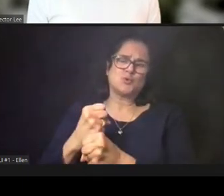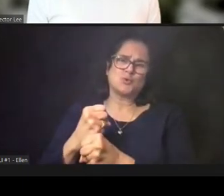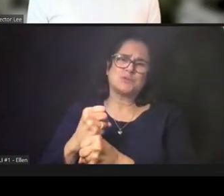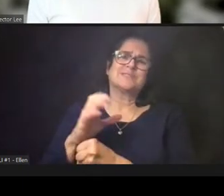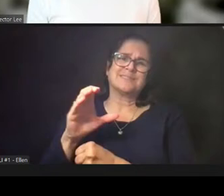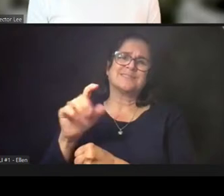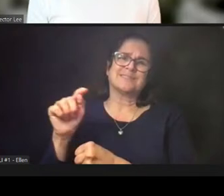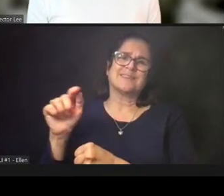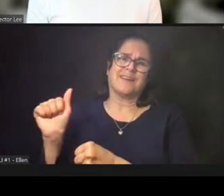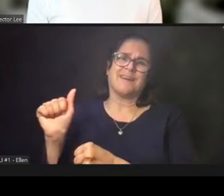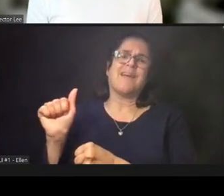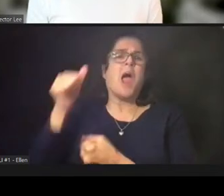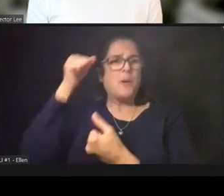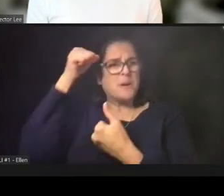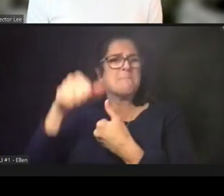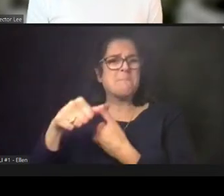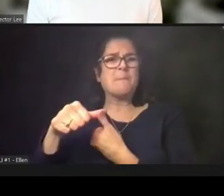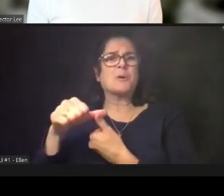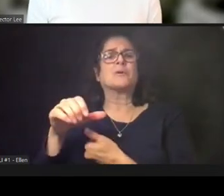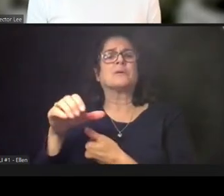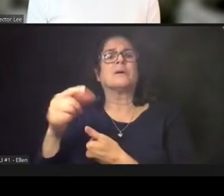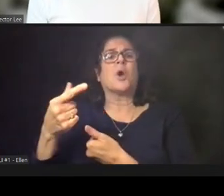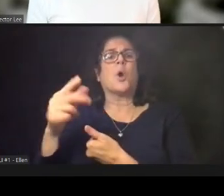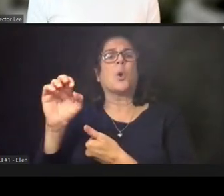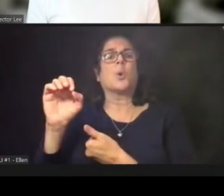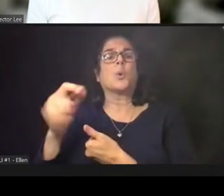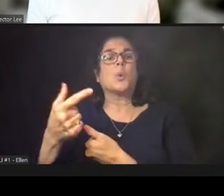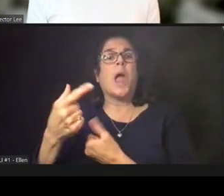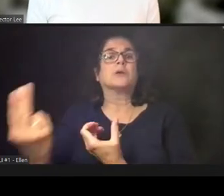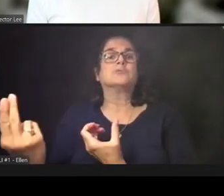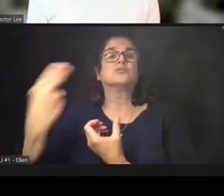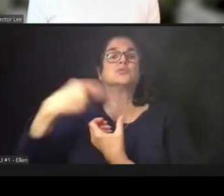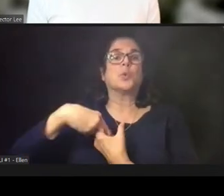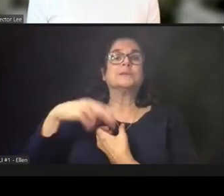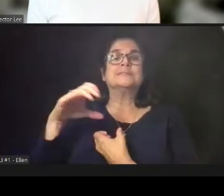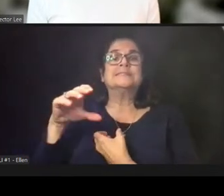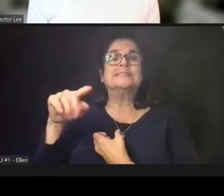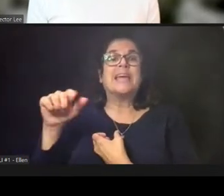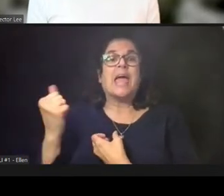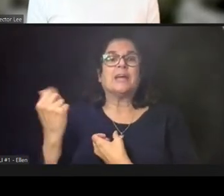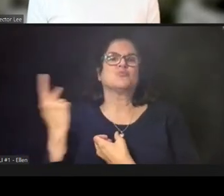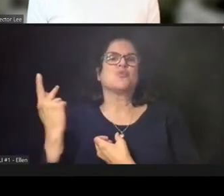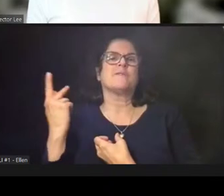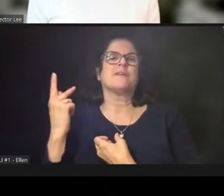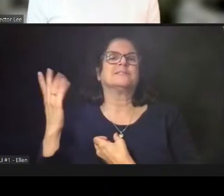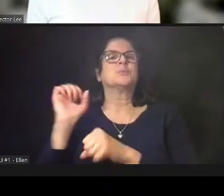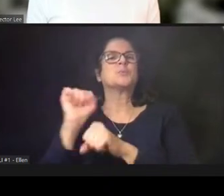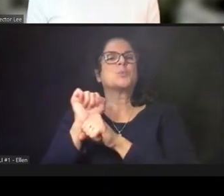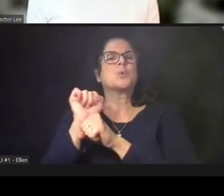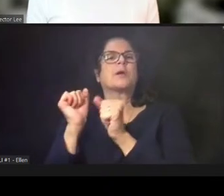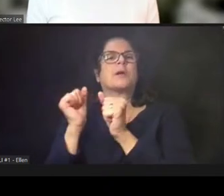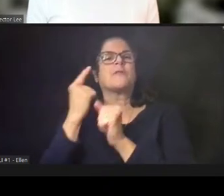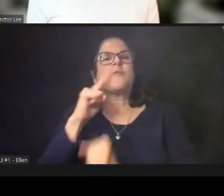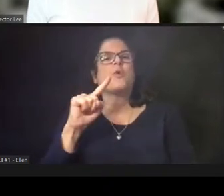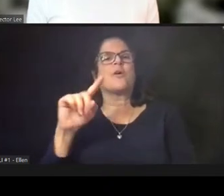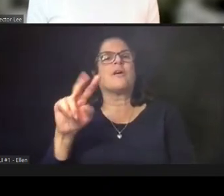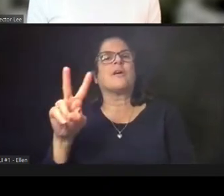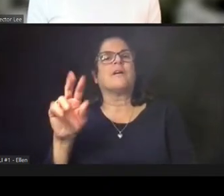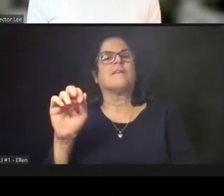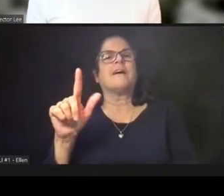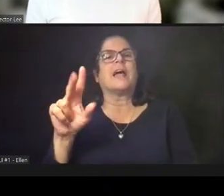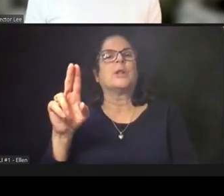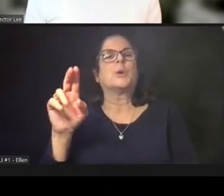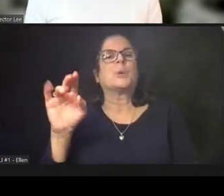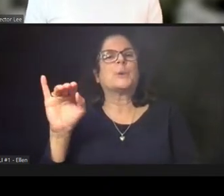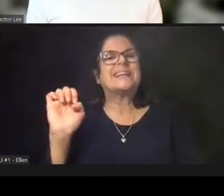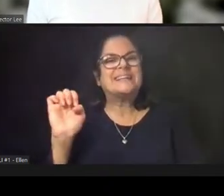Greg came to CTA, we were both working for Valerie Jarrett at the time, and Valerie had nothing but tremendous words